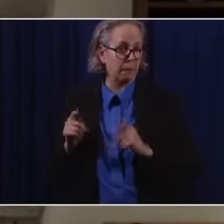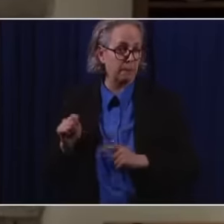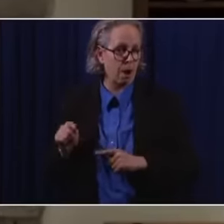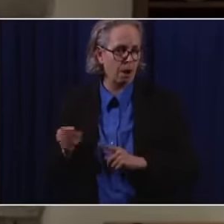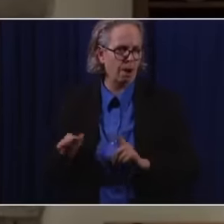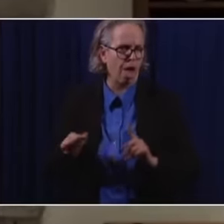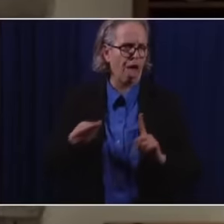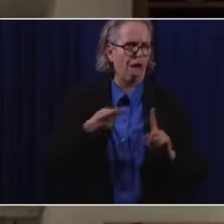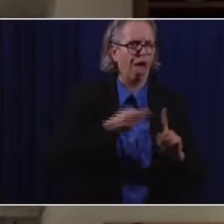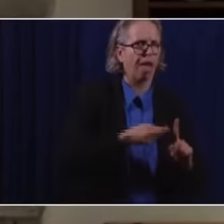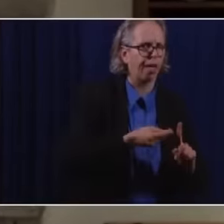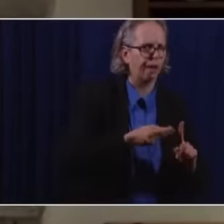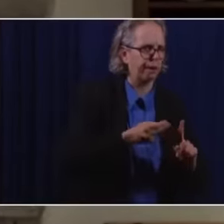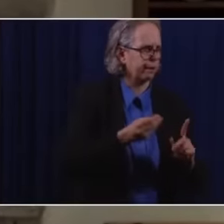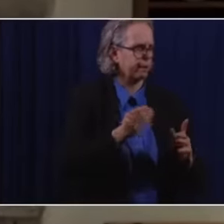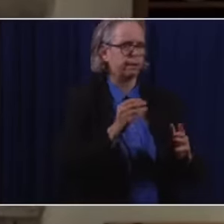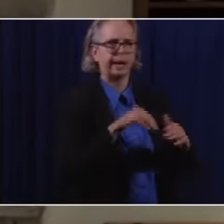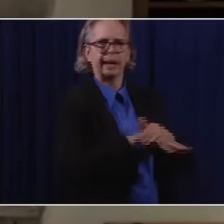people.